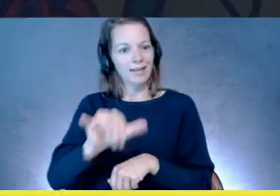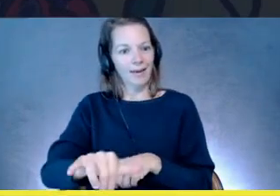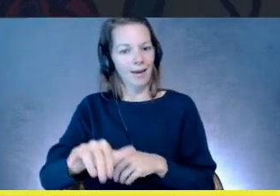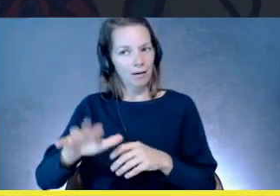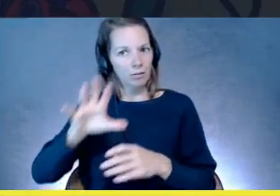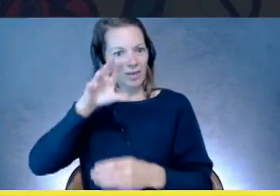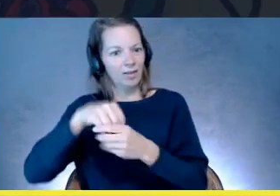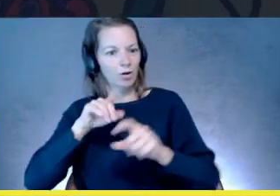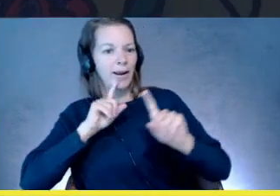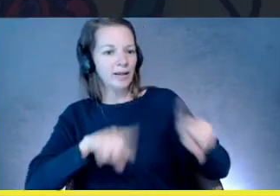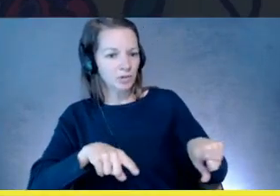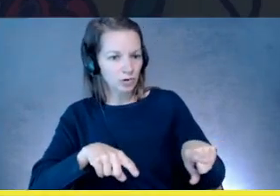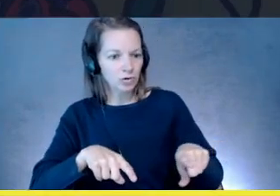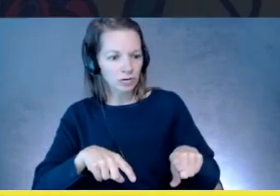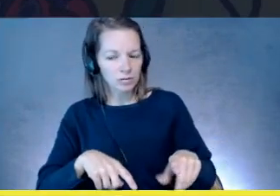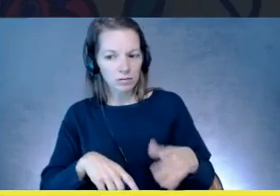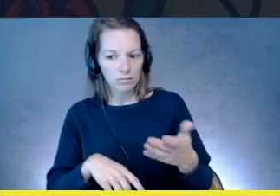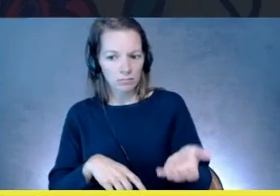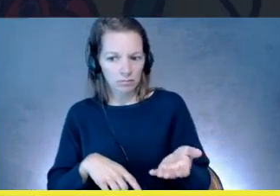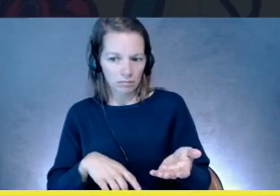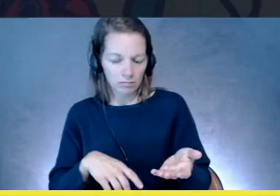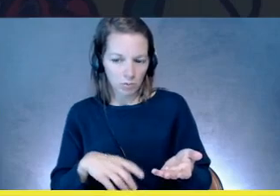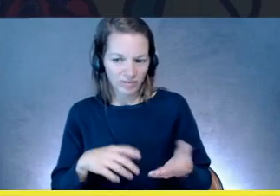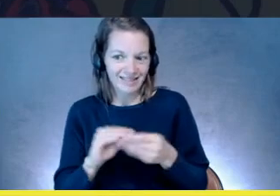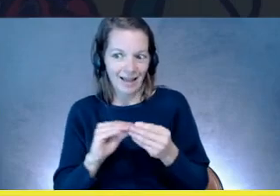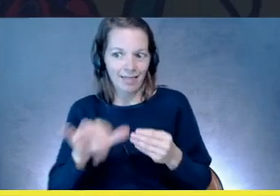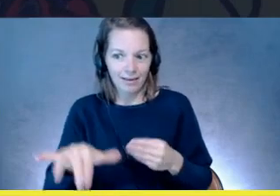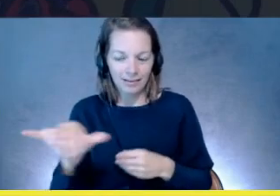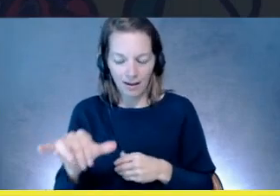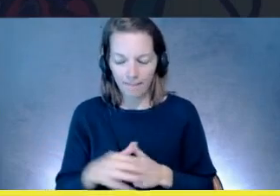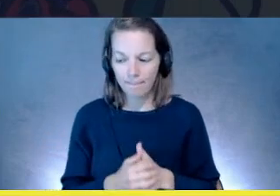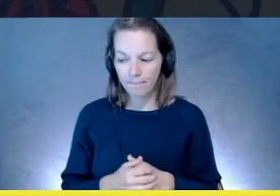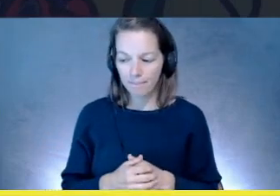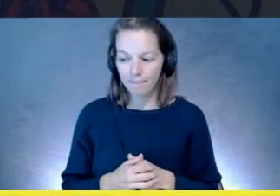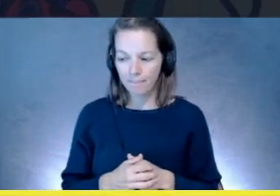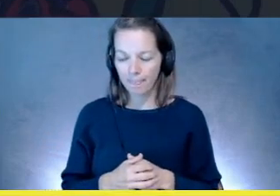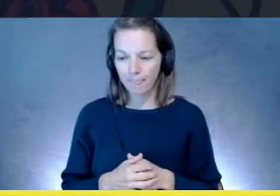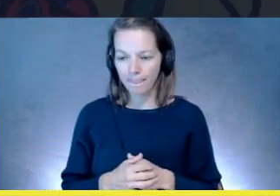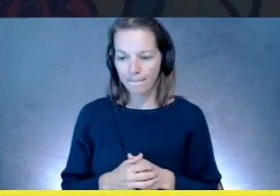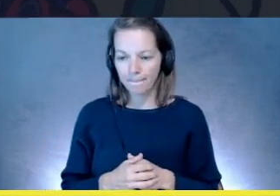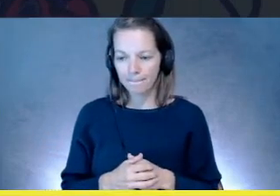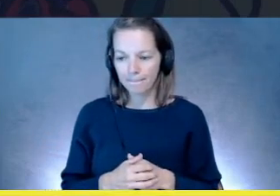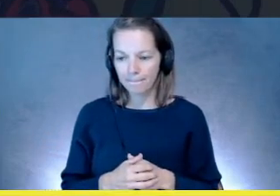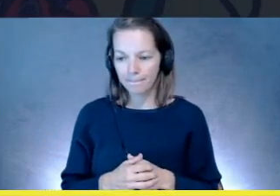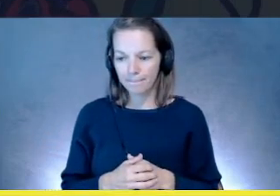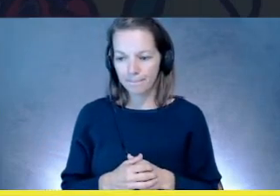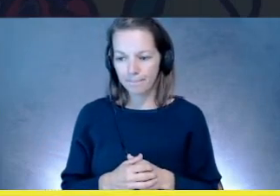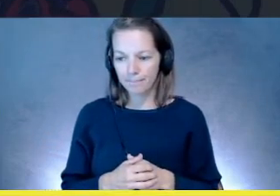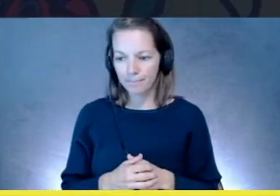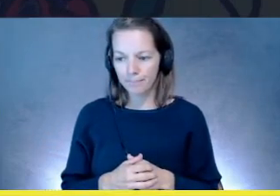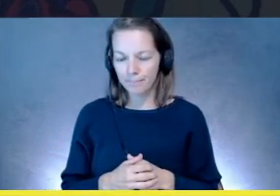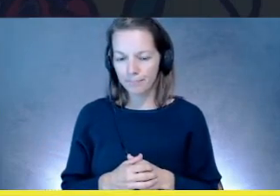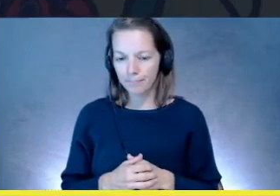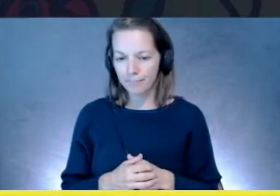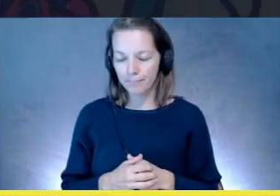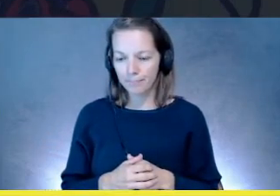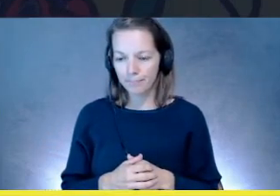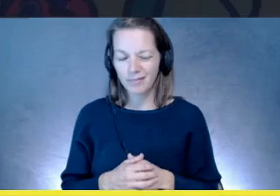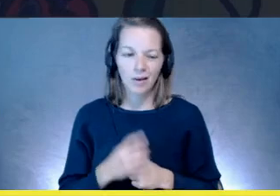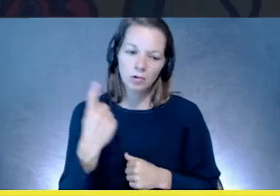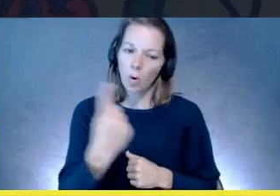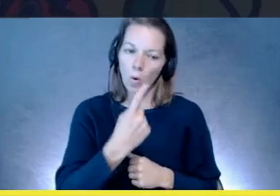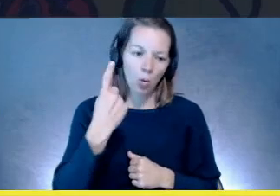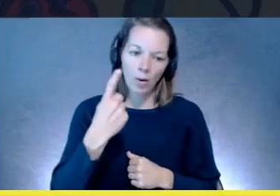many questions today as well. And finally, I would say that, there's always resistance to